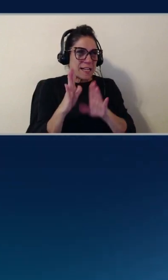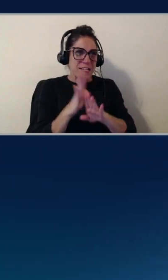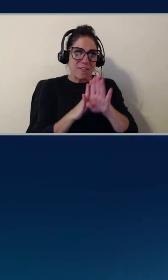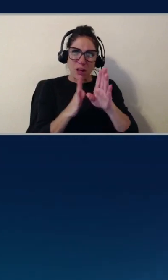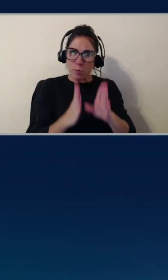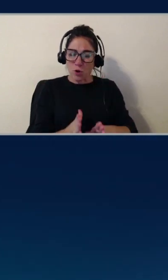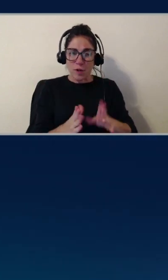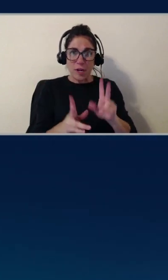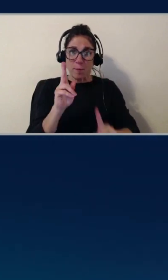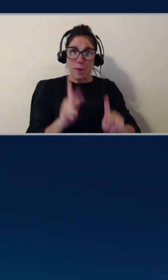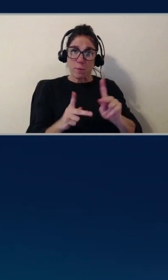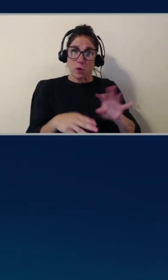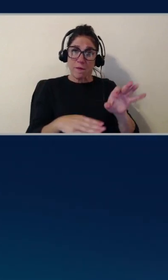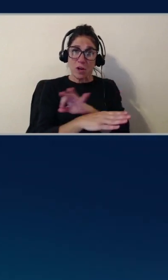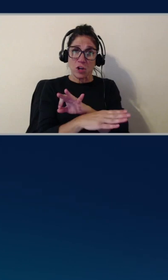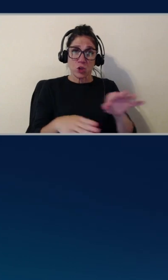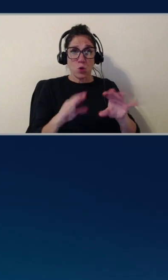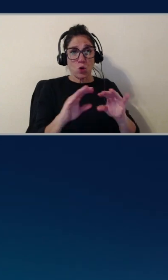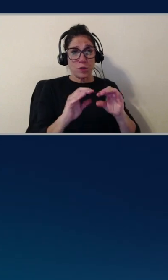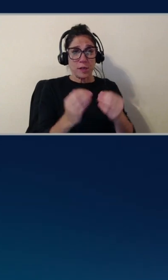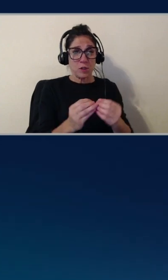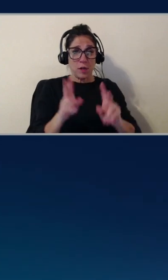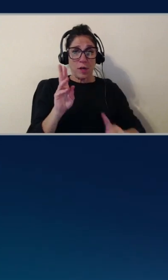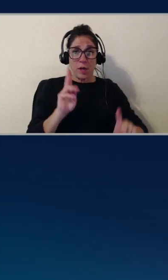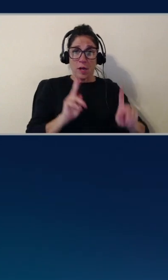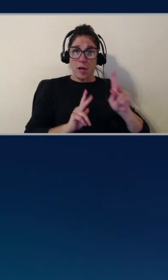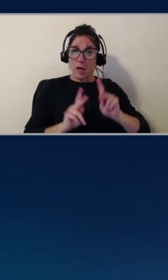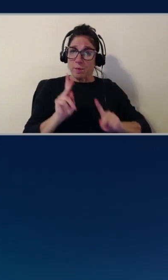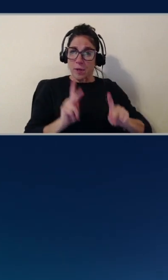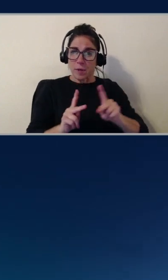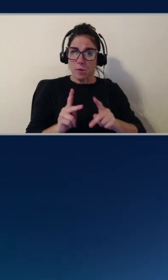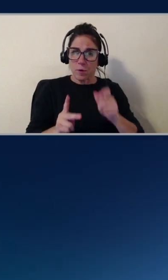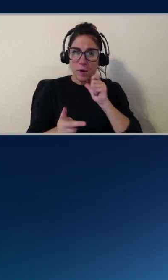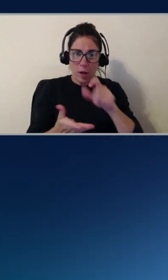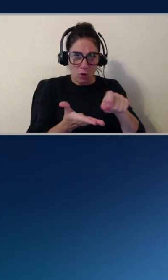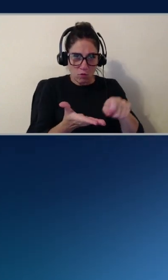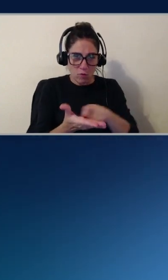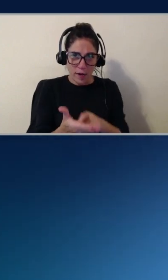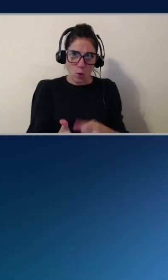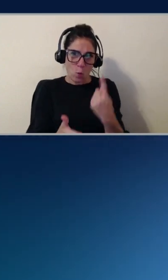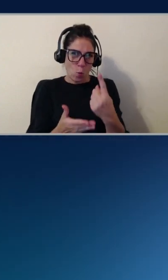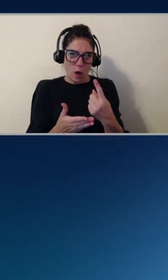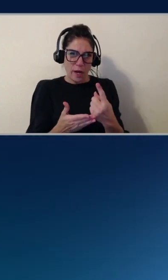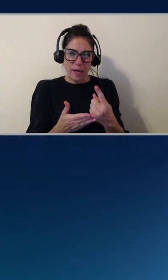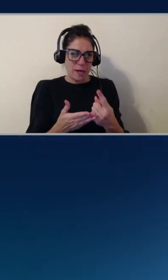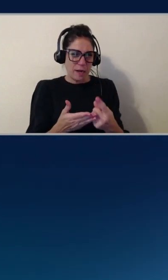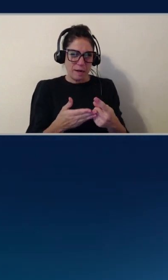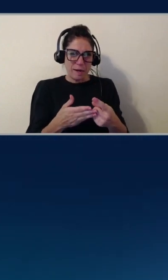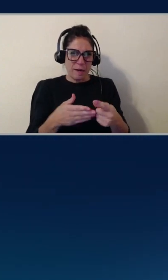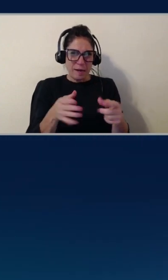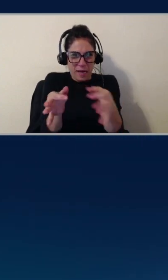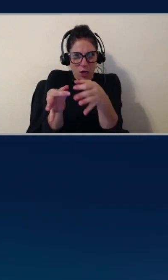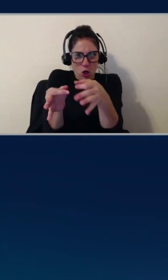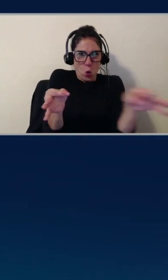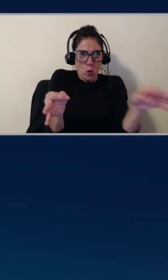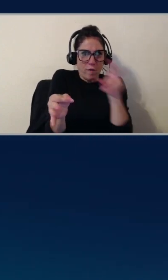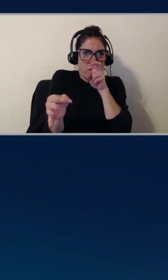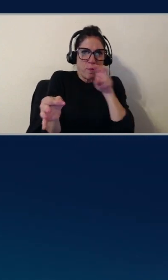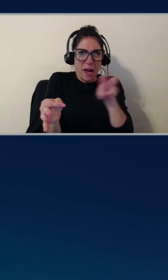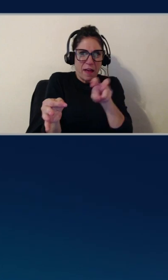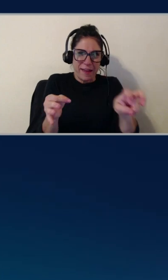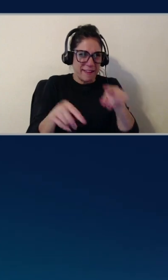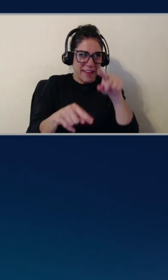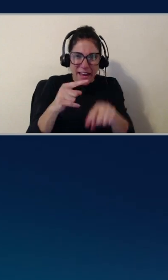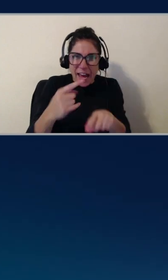It's people in functional organizations, or people that wouldn't write a single line of Python. Right? They couldn't read a blog post on how to